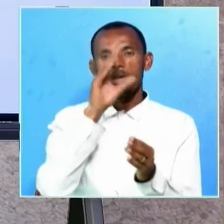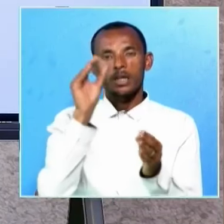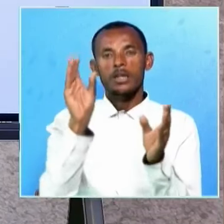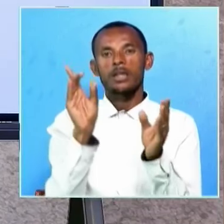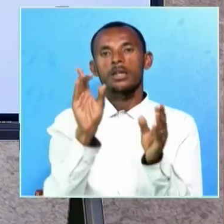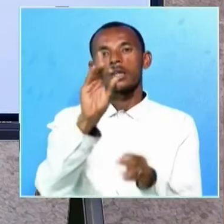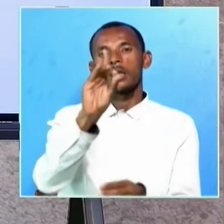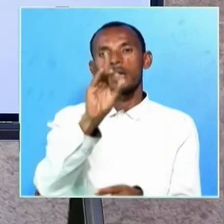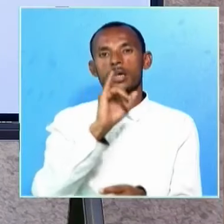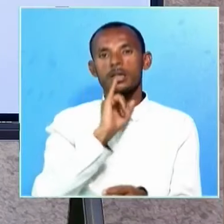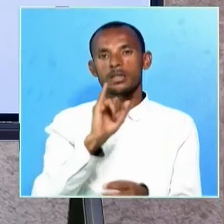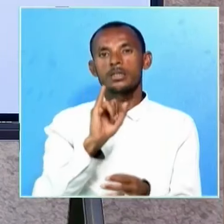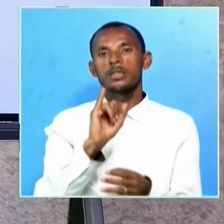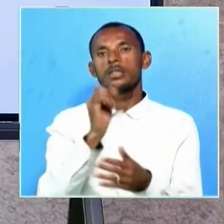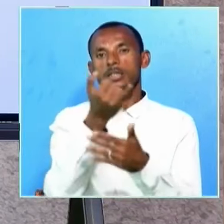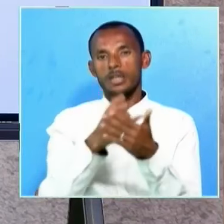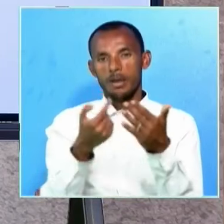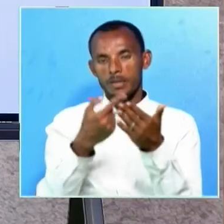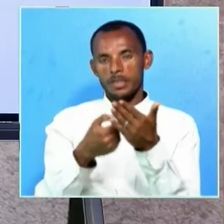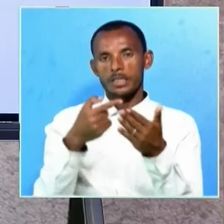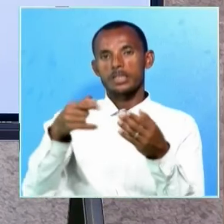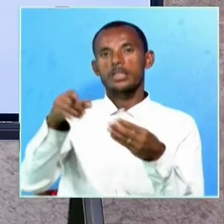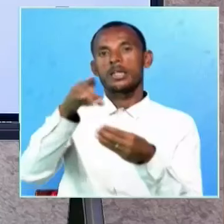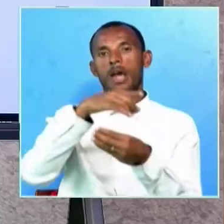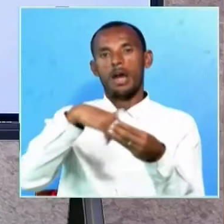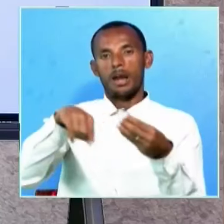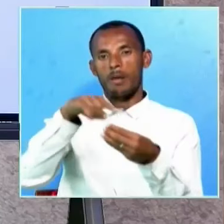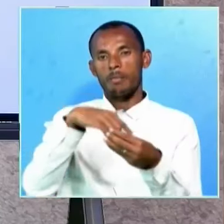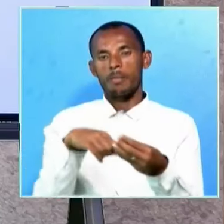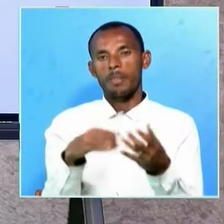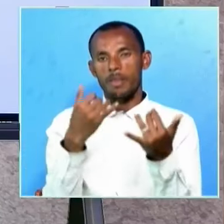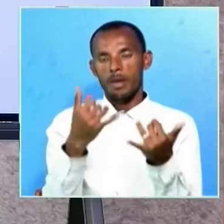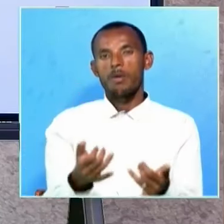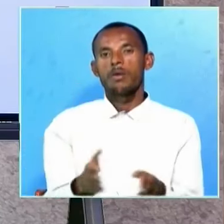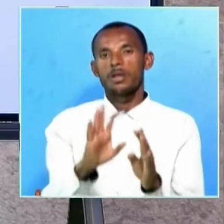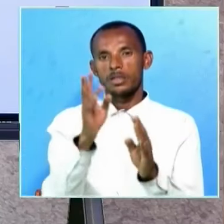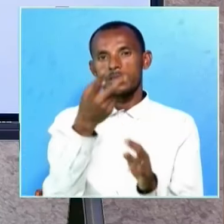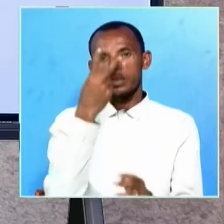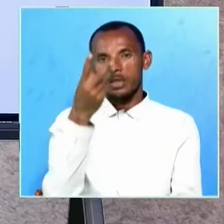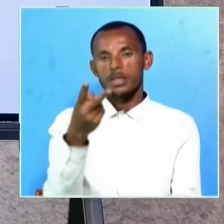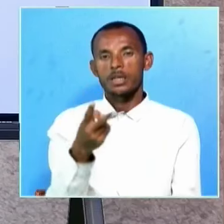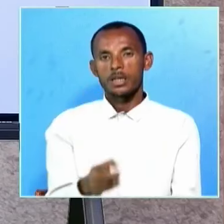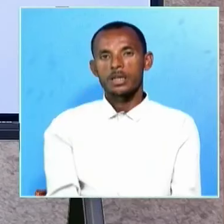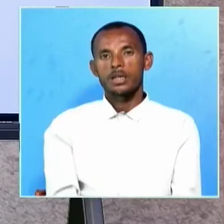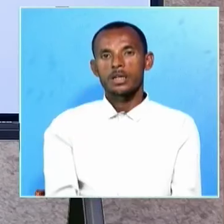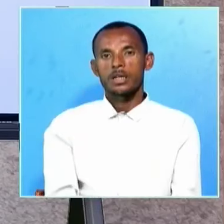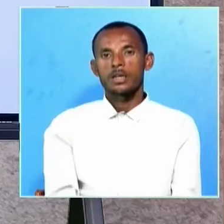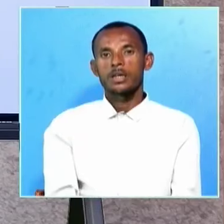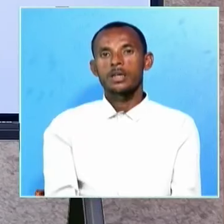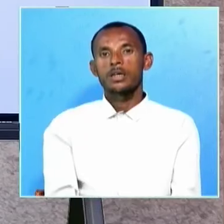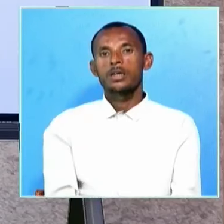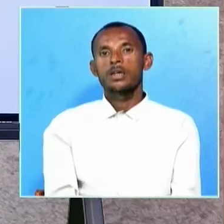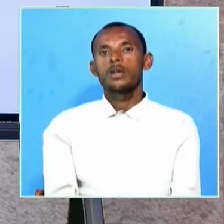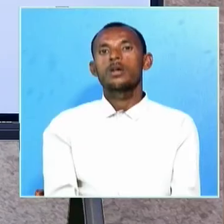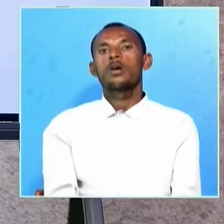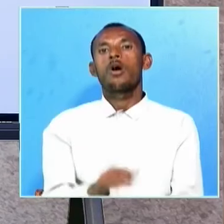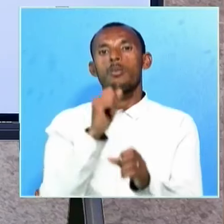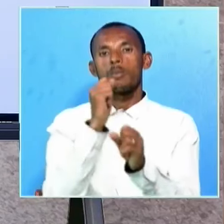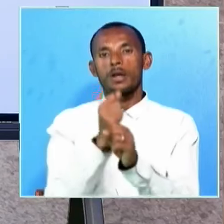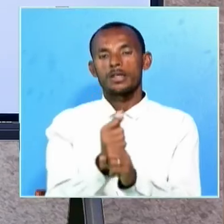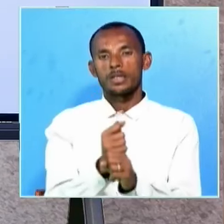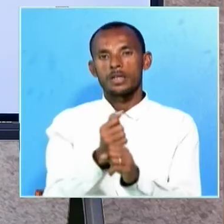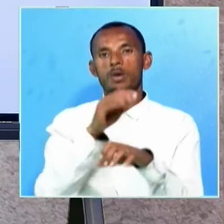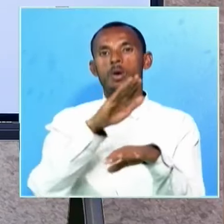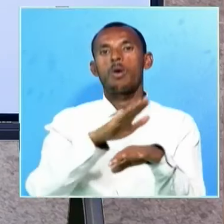is described in this form. Now, let's proceed to operations on